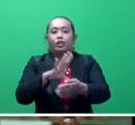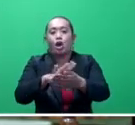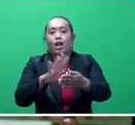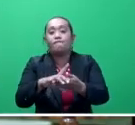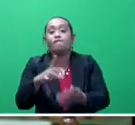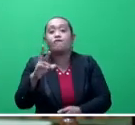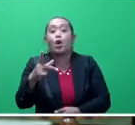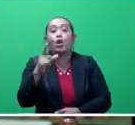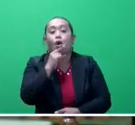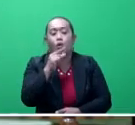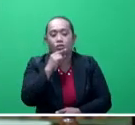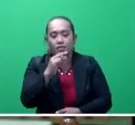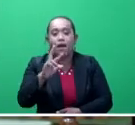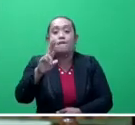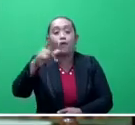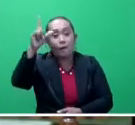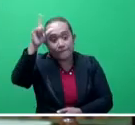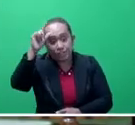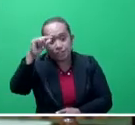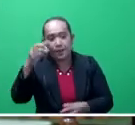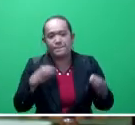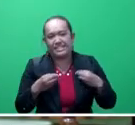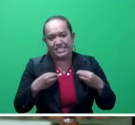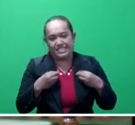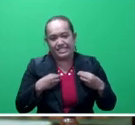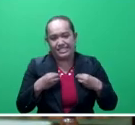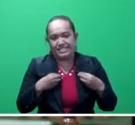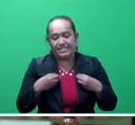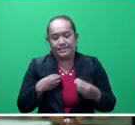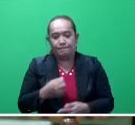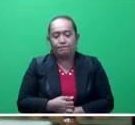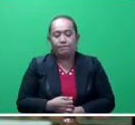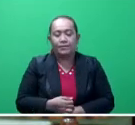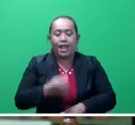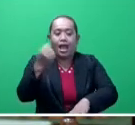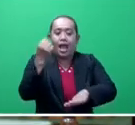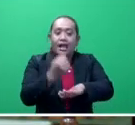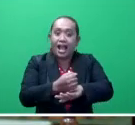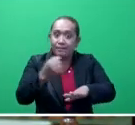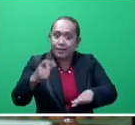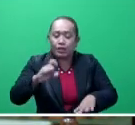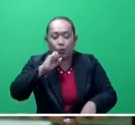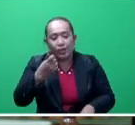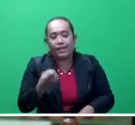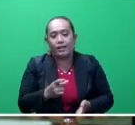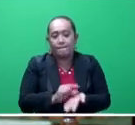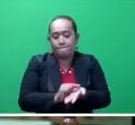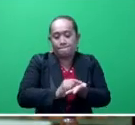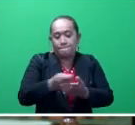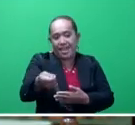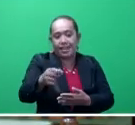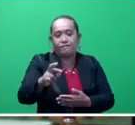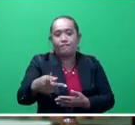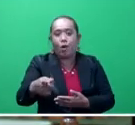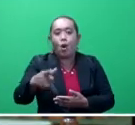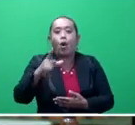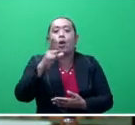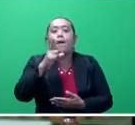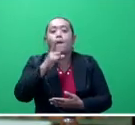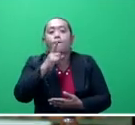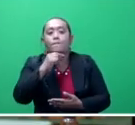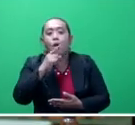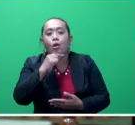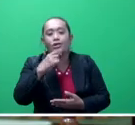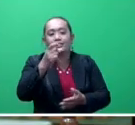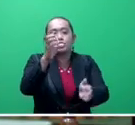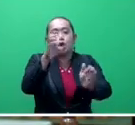businesses meet their operational needs. Government will fully subsidize borrowers' interest cost on these loans for the first 2 years,